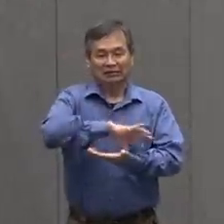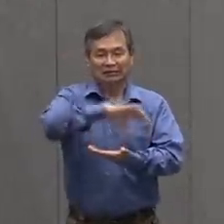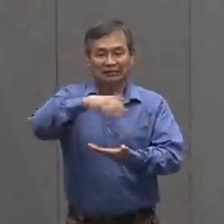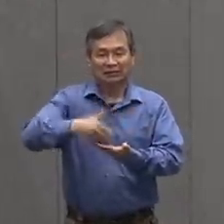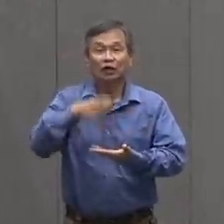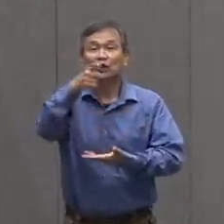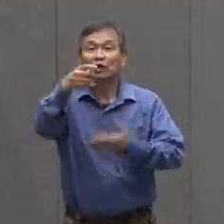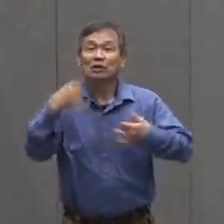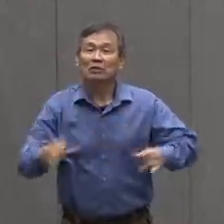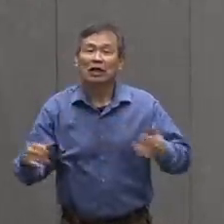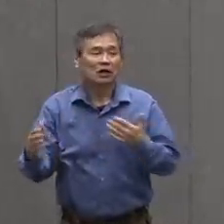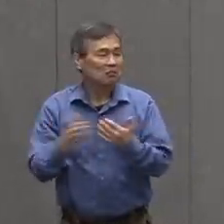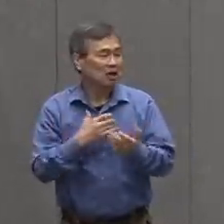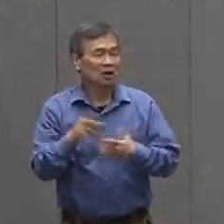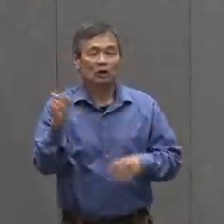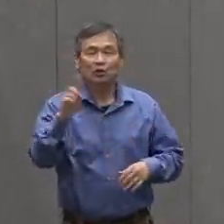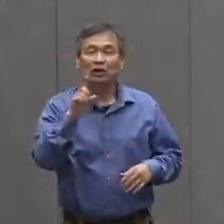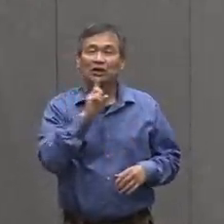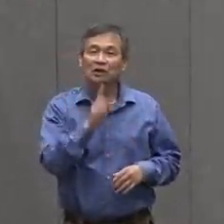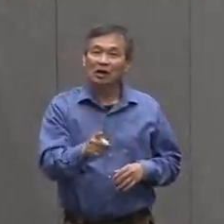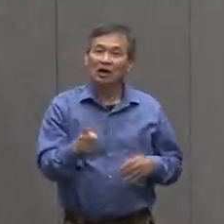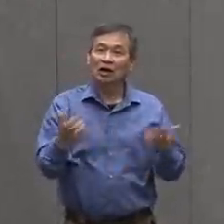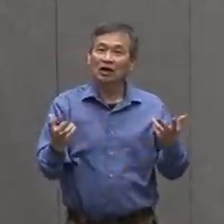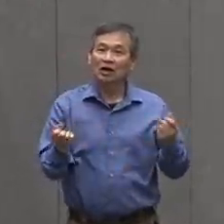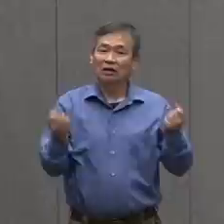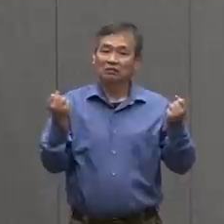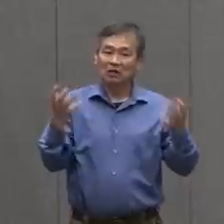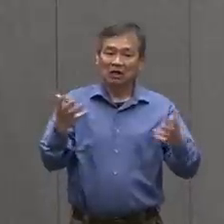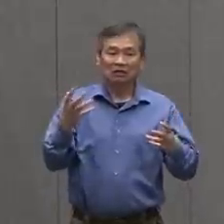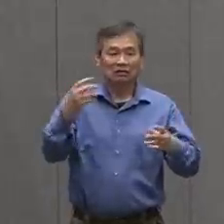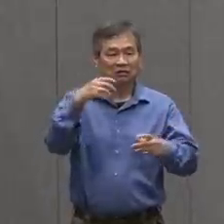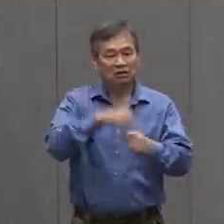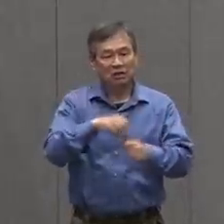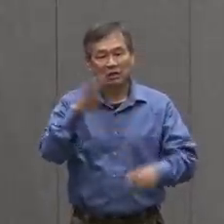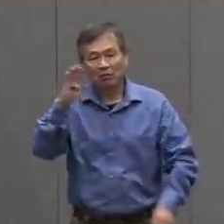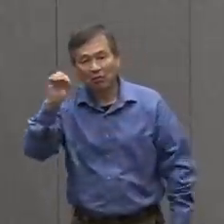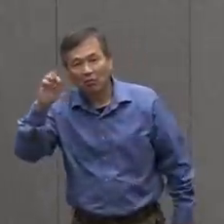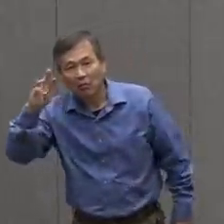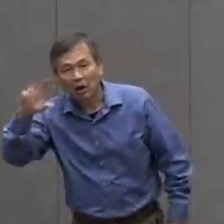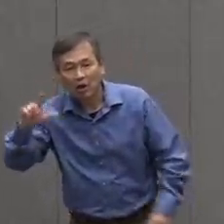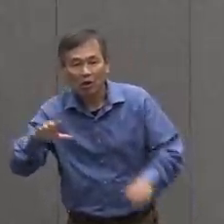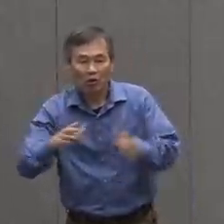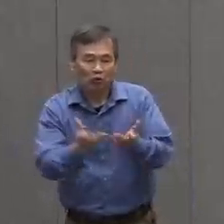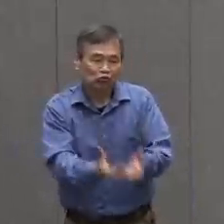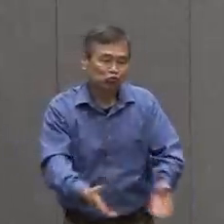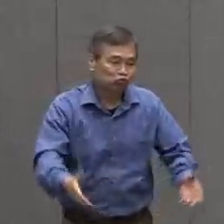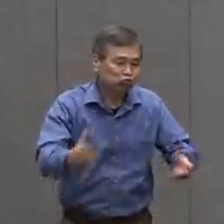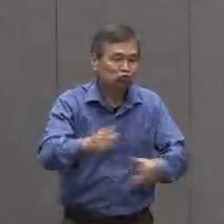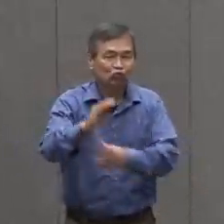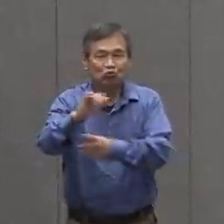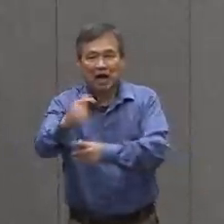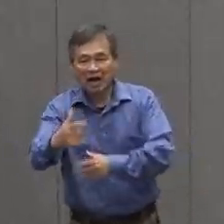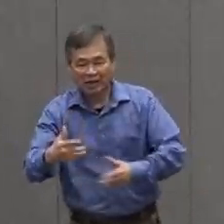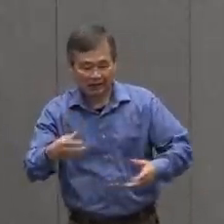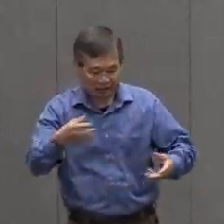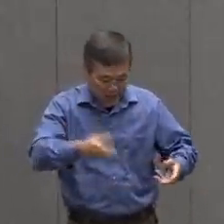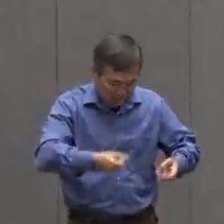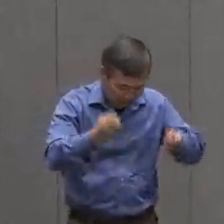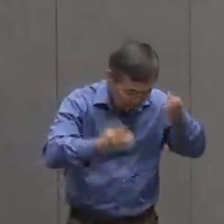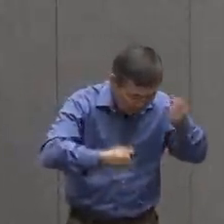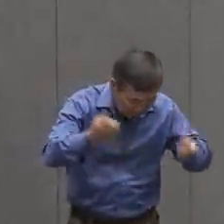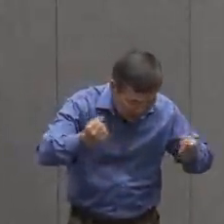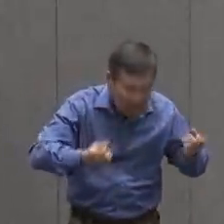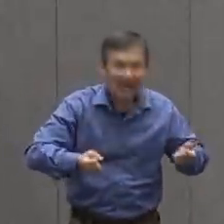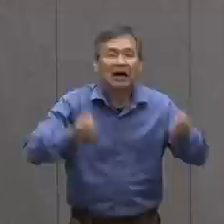you are. If you have a bunch of items, you put them in a bowl or in a bag, and you ask somebody, how many items do you think are in